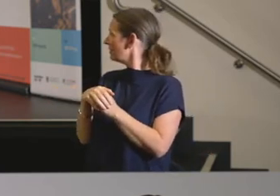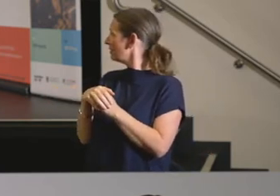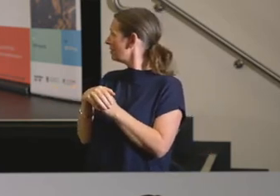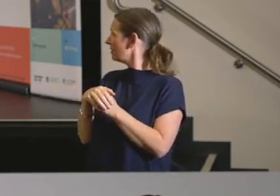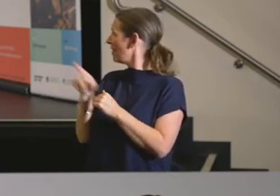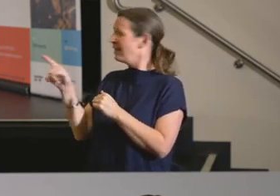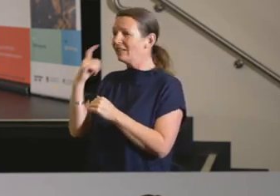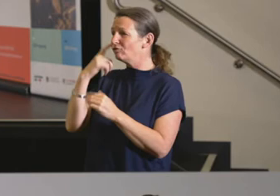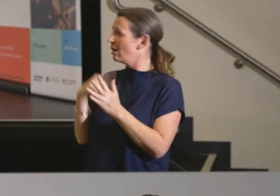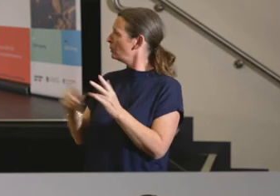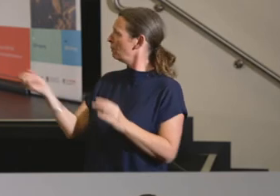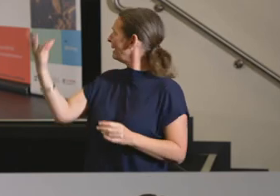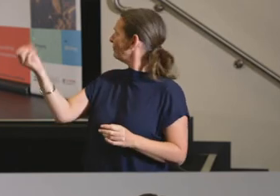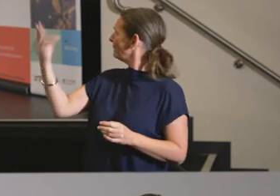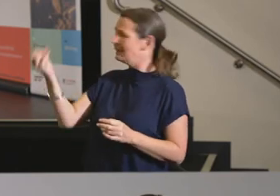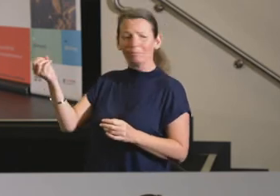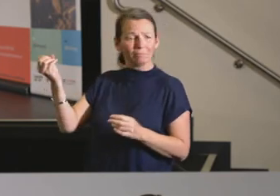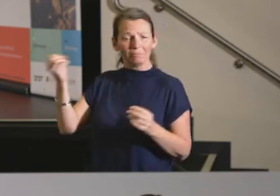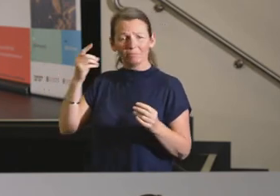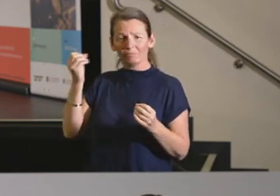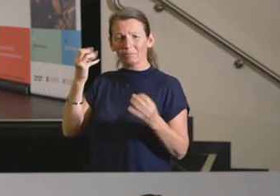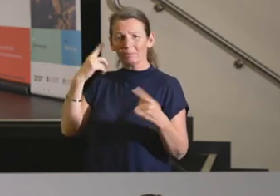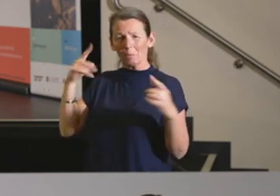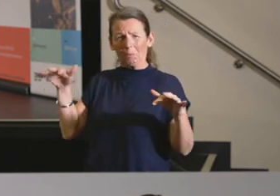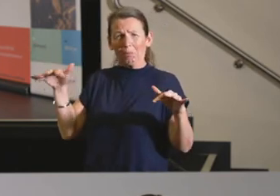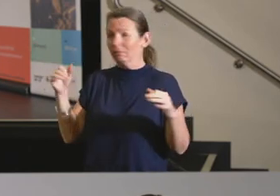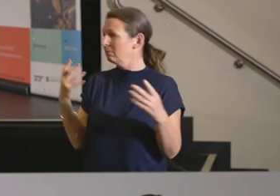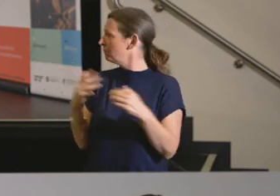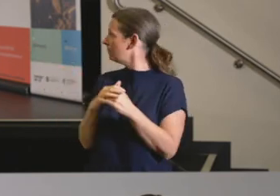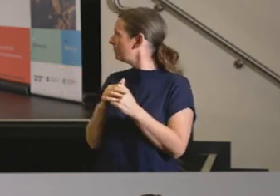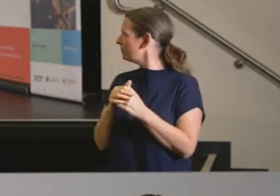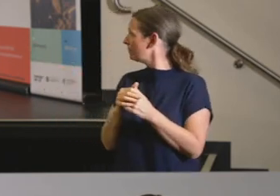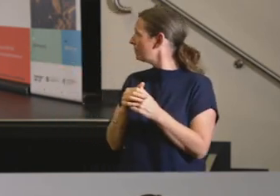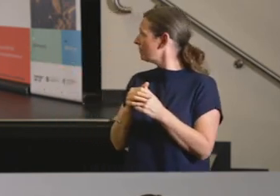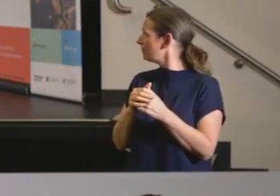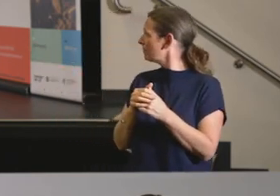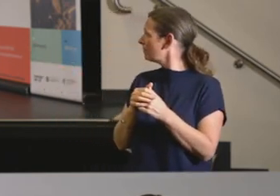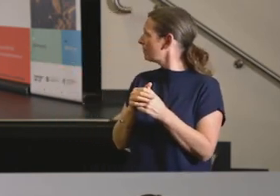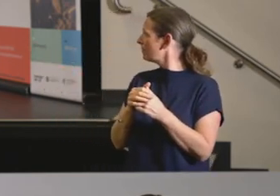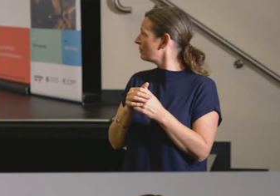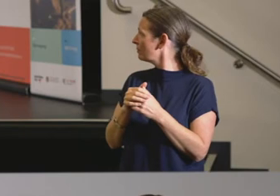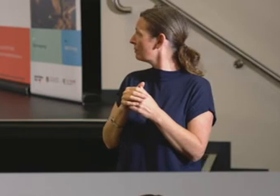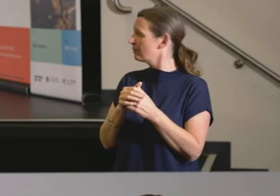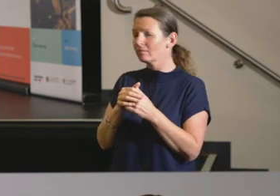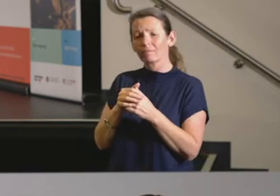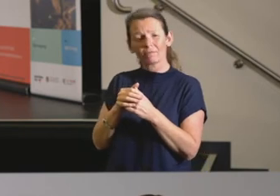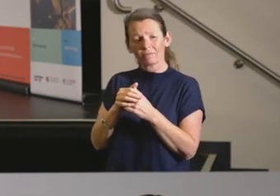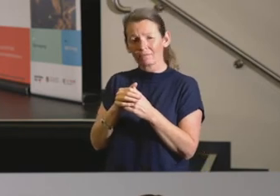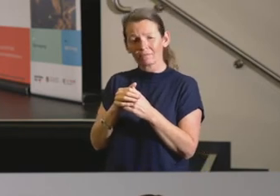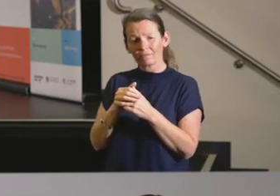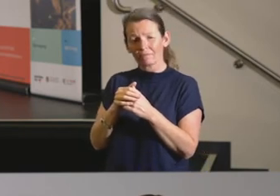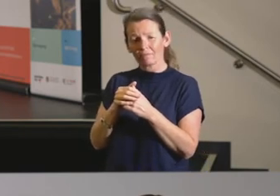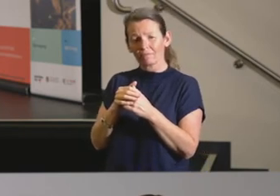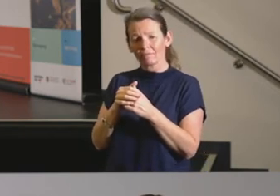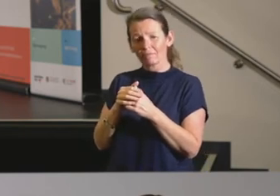to look back at how things went pre-election, and this one didn't turn out the way everybody thought it would and what had happened.